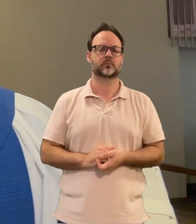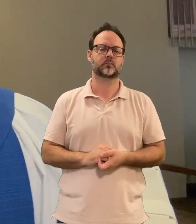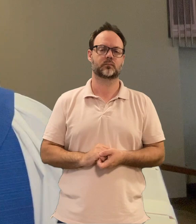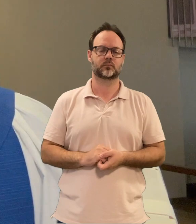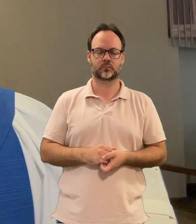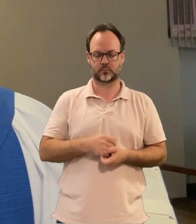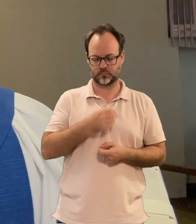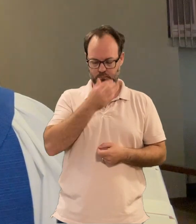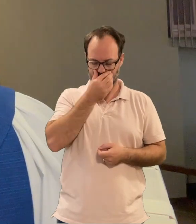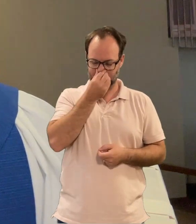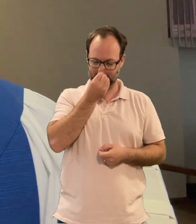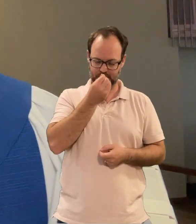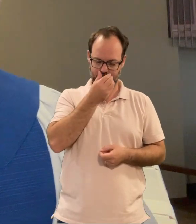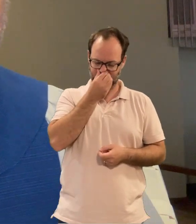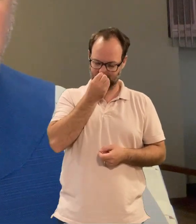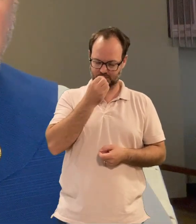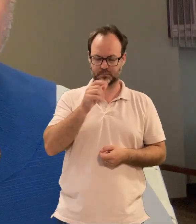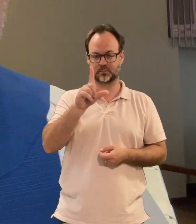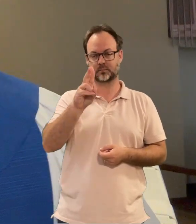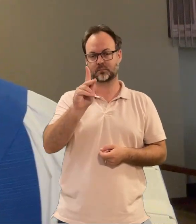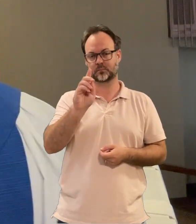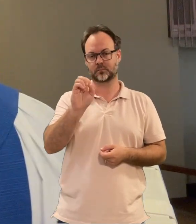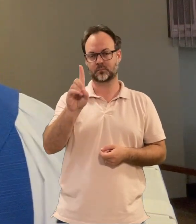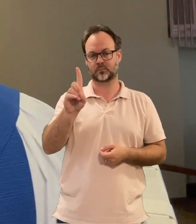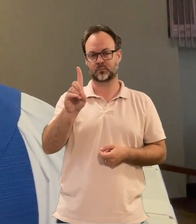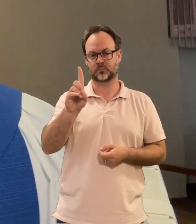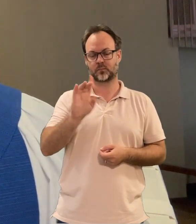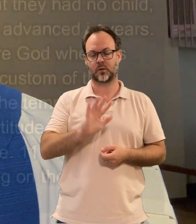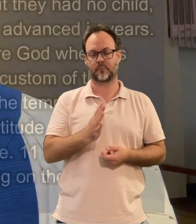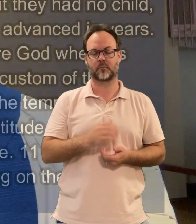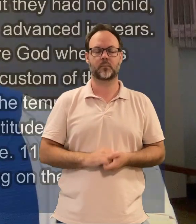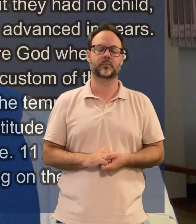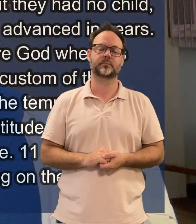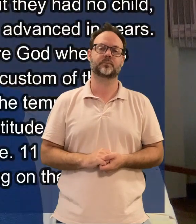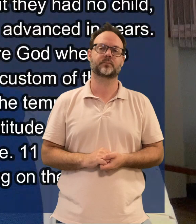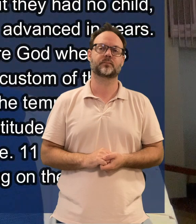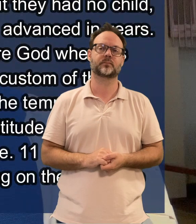from Luke chapter 1, beginning at the 5th verse.